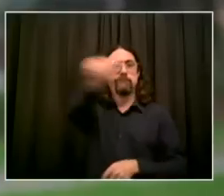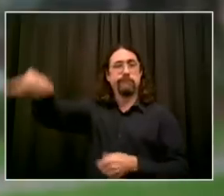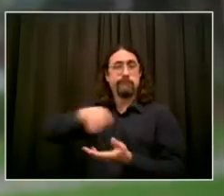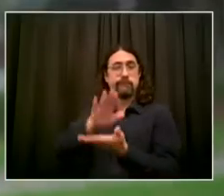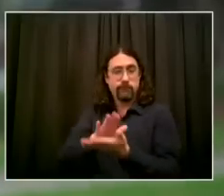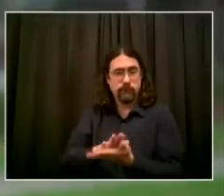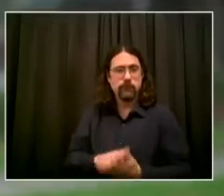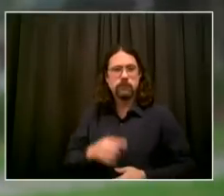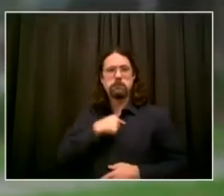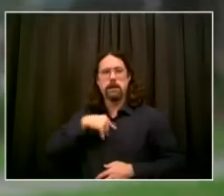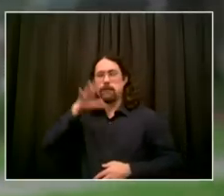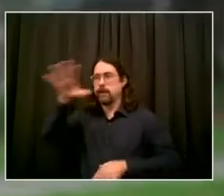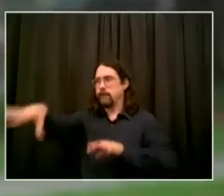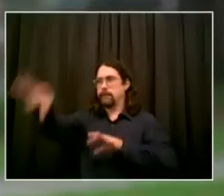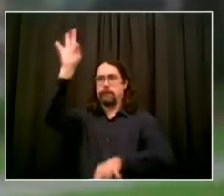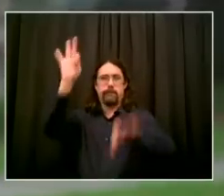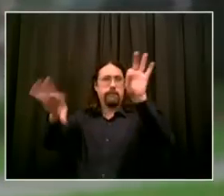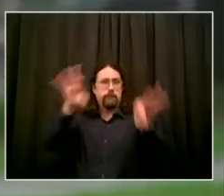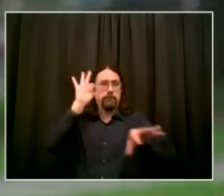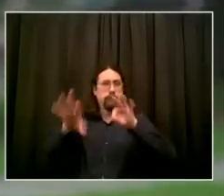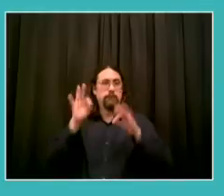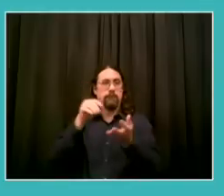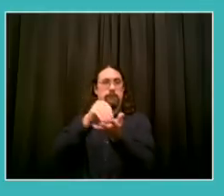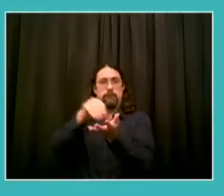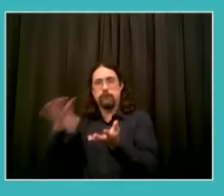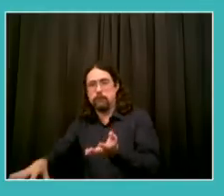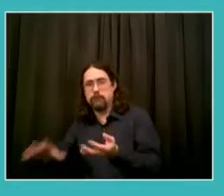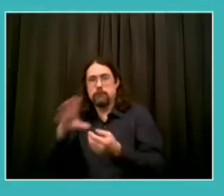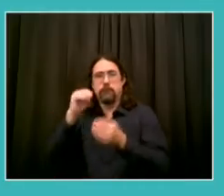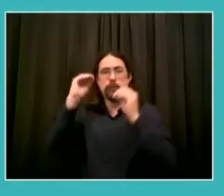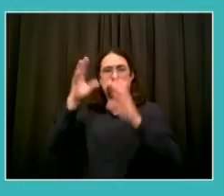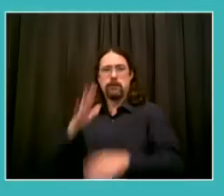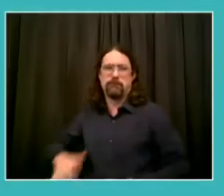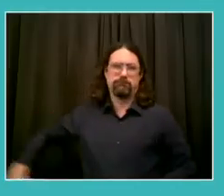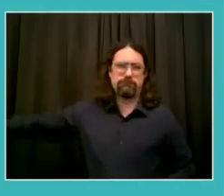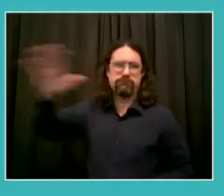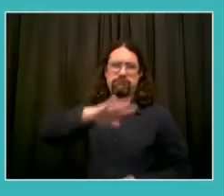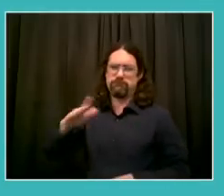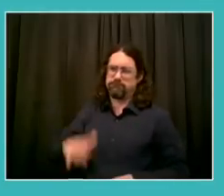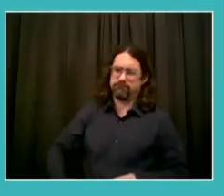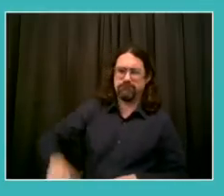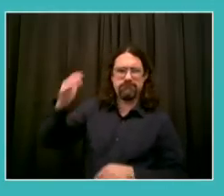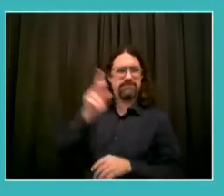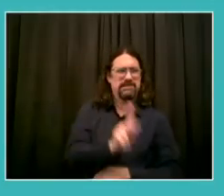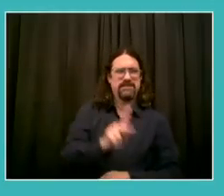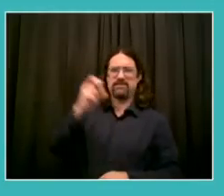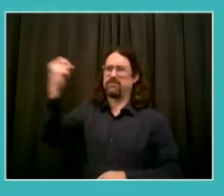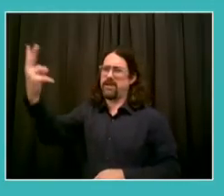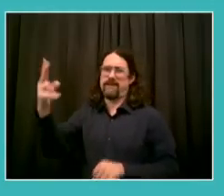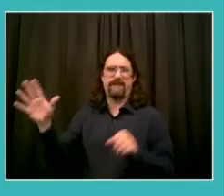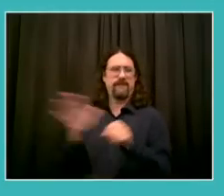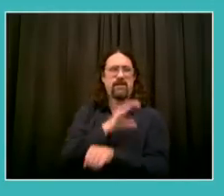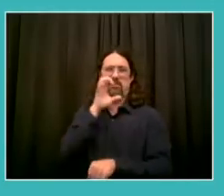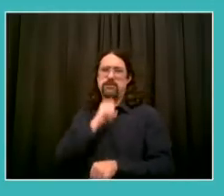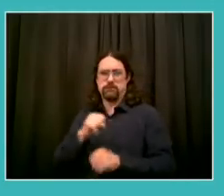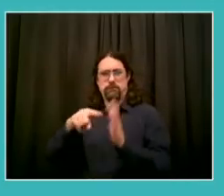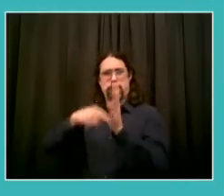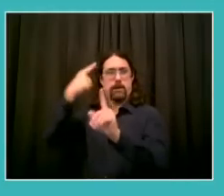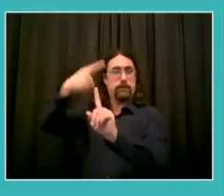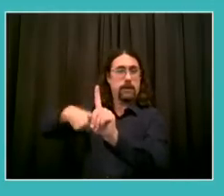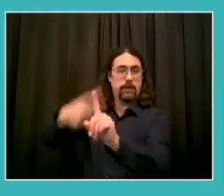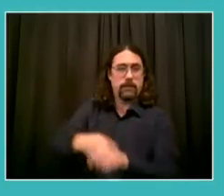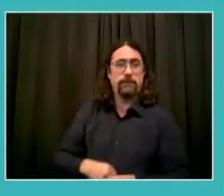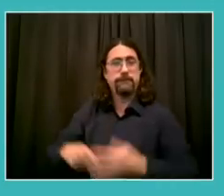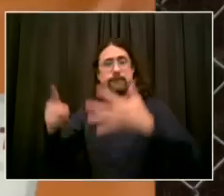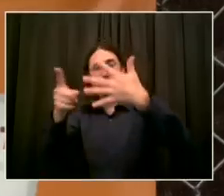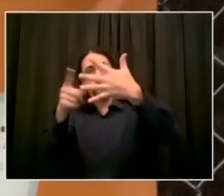students from first graders all the way to 12th graders in school 1 day a month. 3. COVID-19 testing in schools